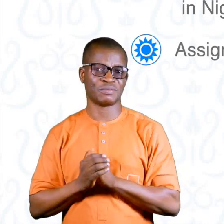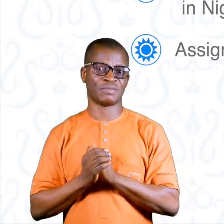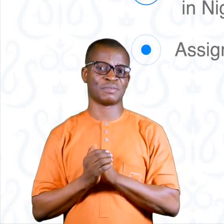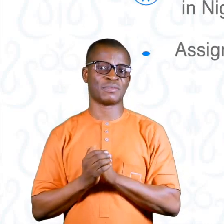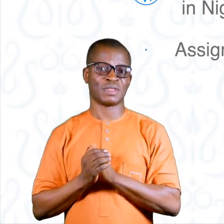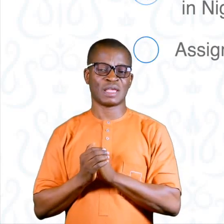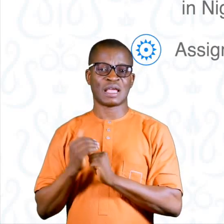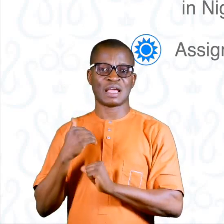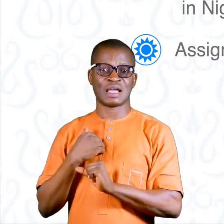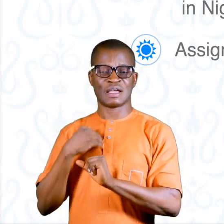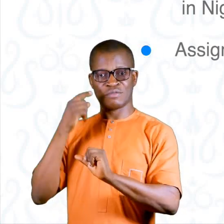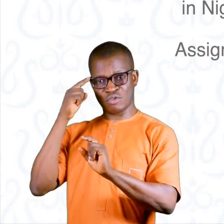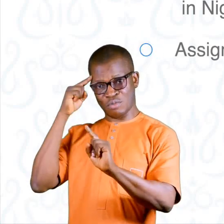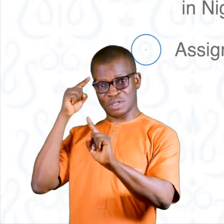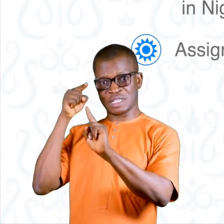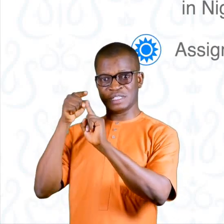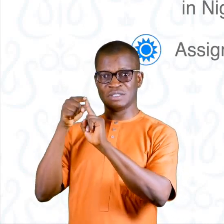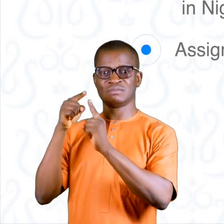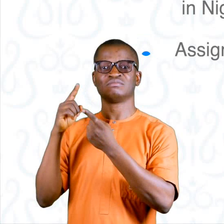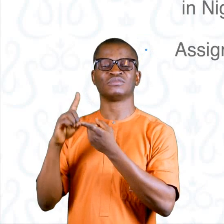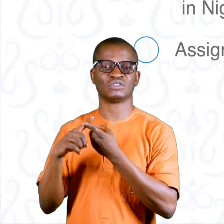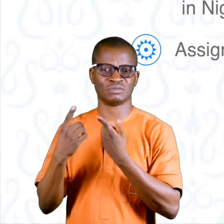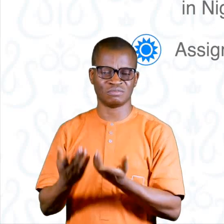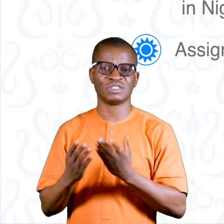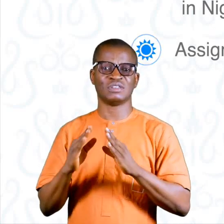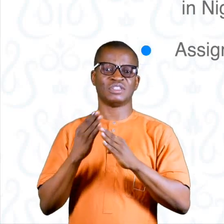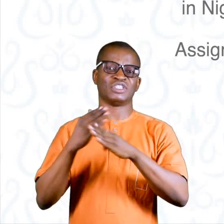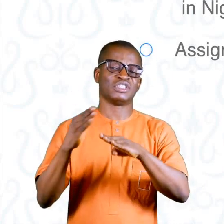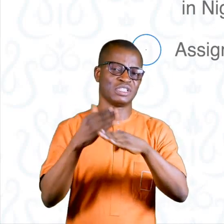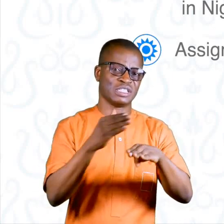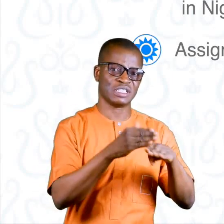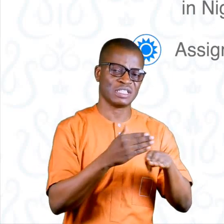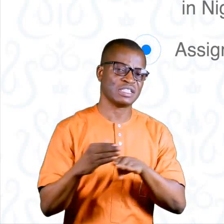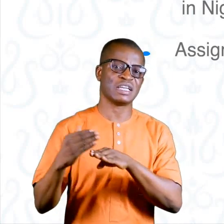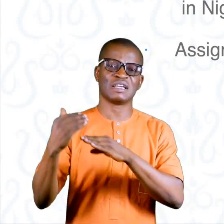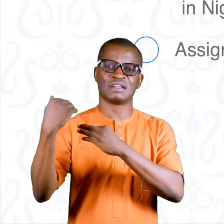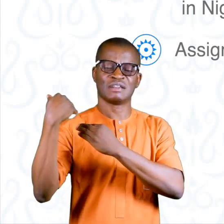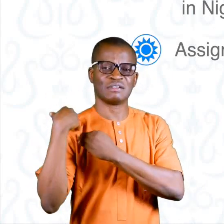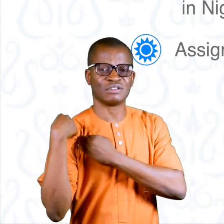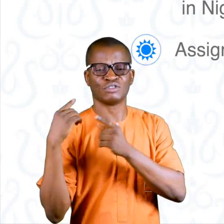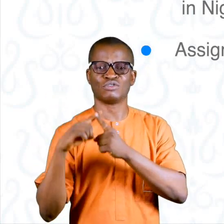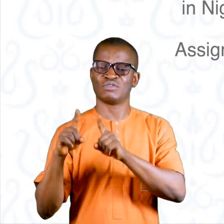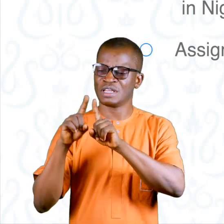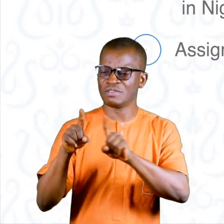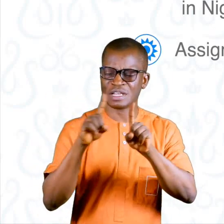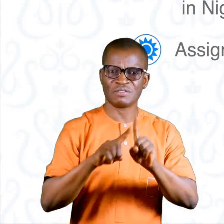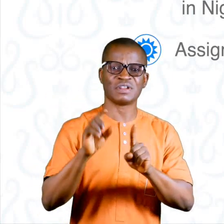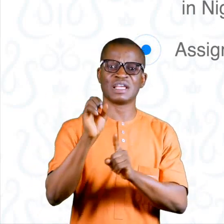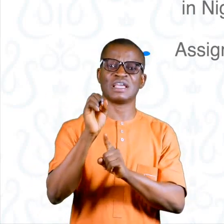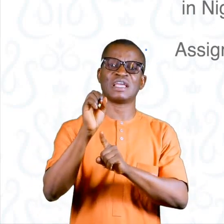also serves as a way of assigning rules and responsibilities to